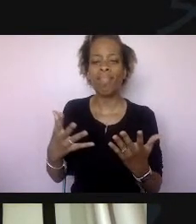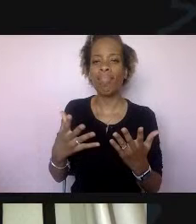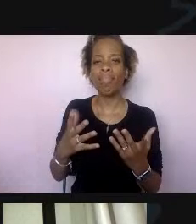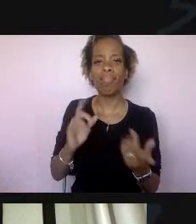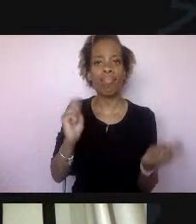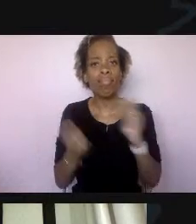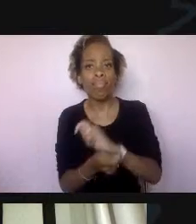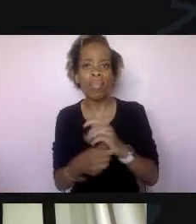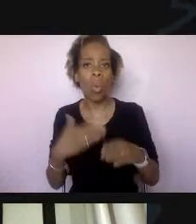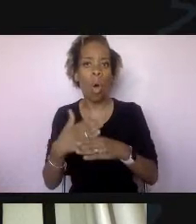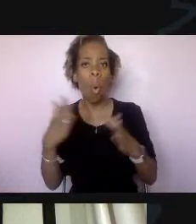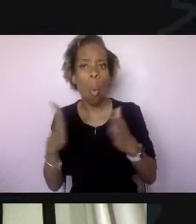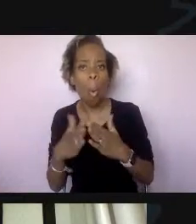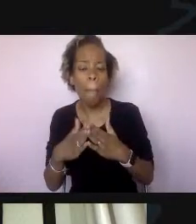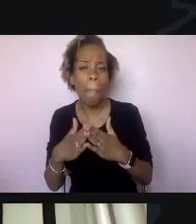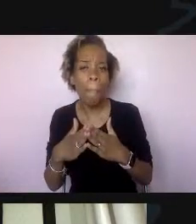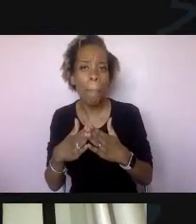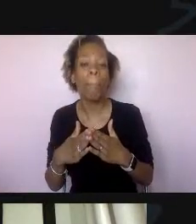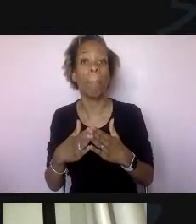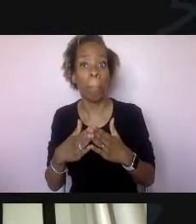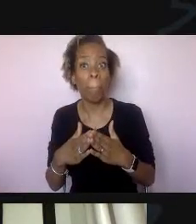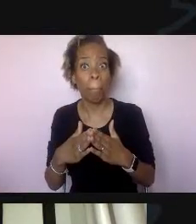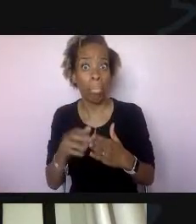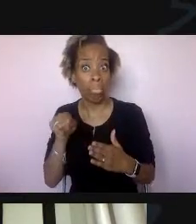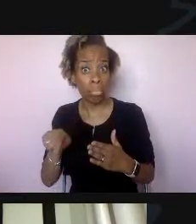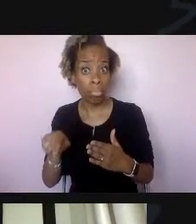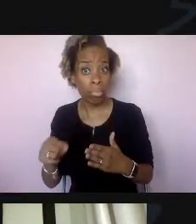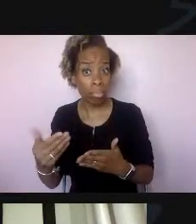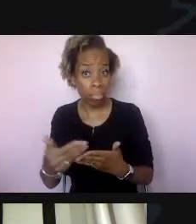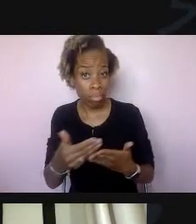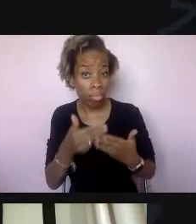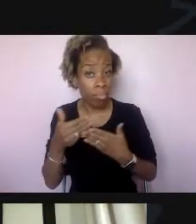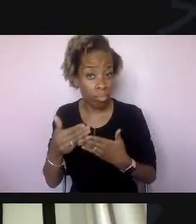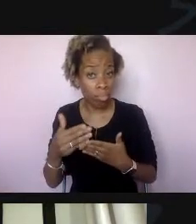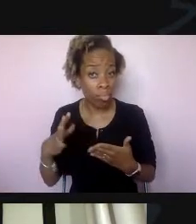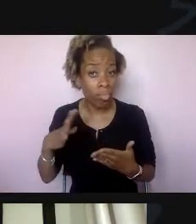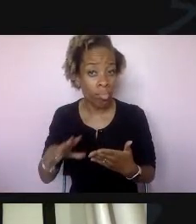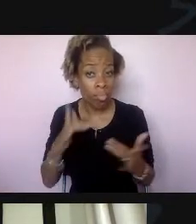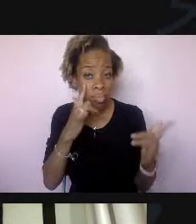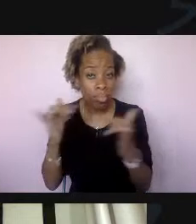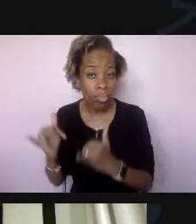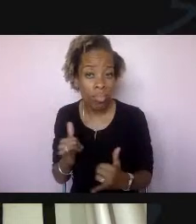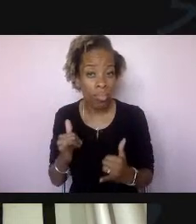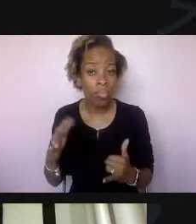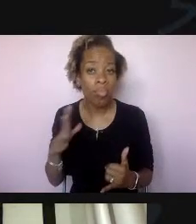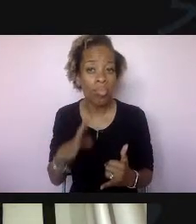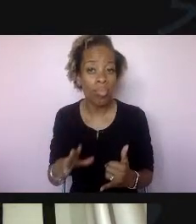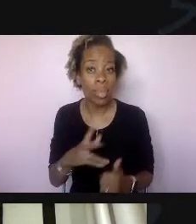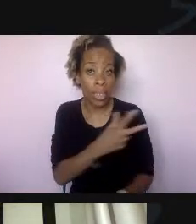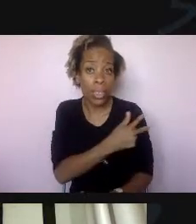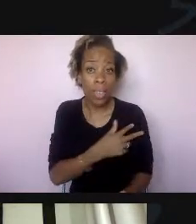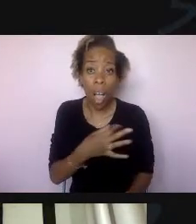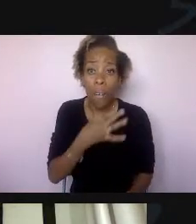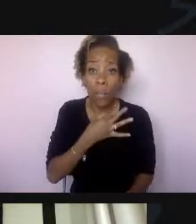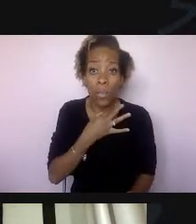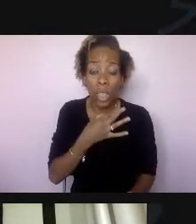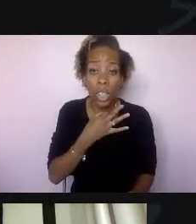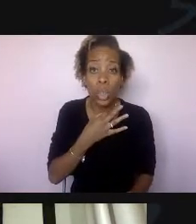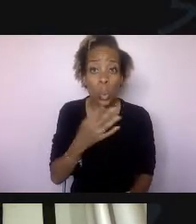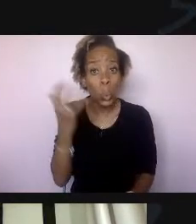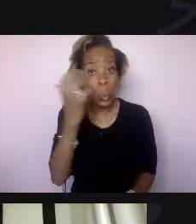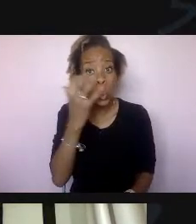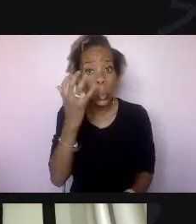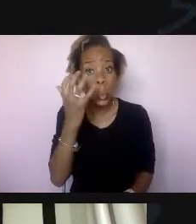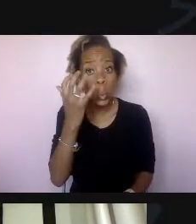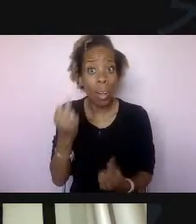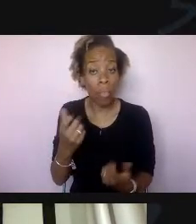all, that is to protect particular staff who are more at risk. Actually, have we done an equality